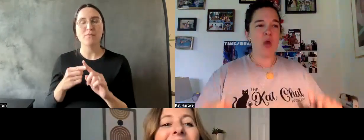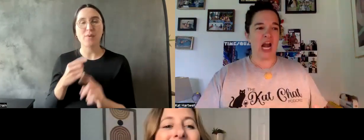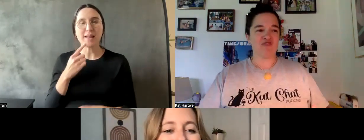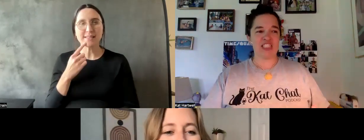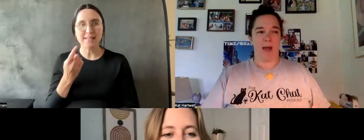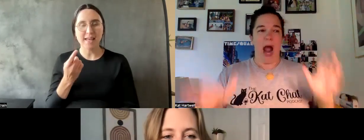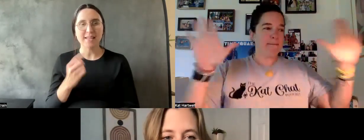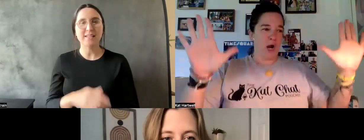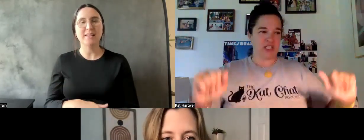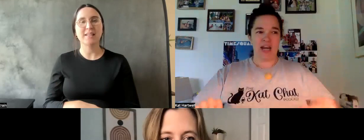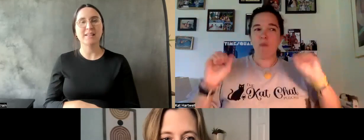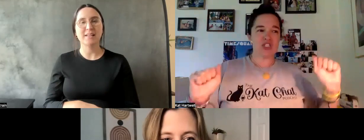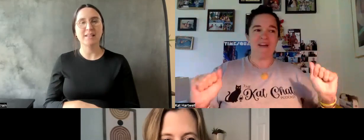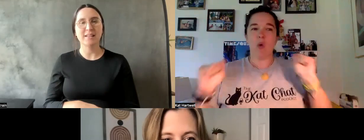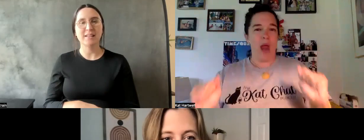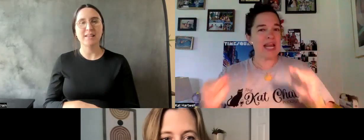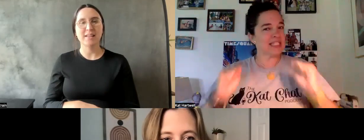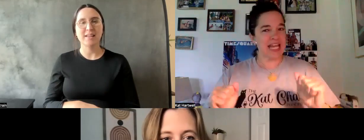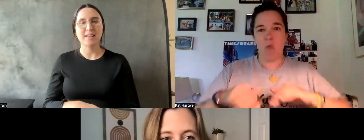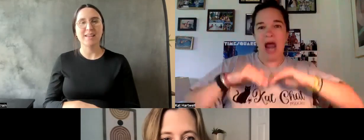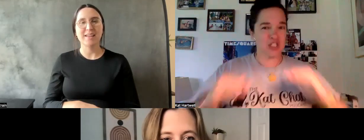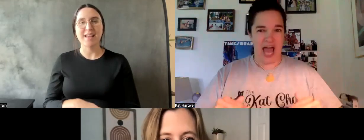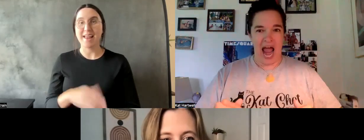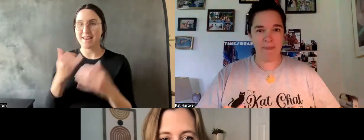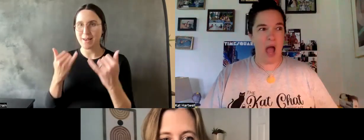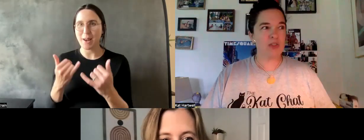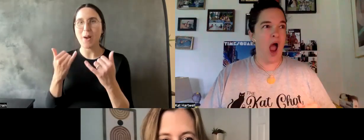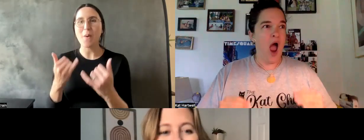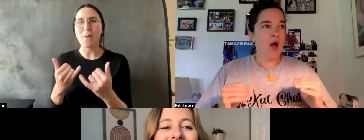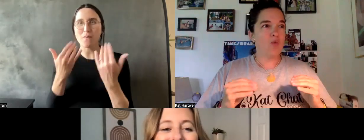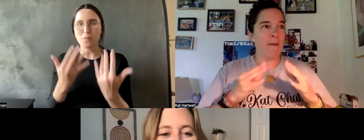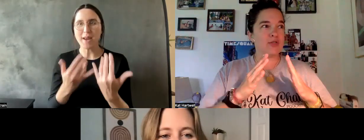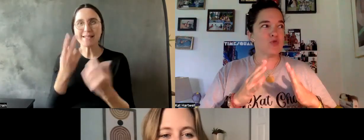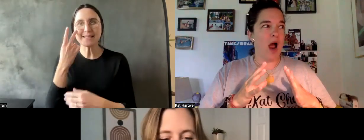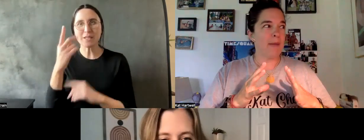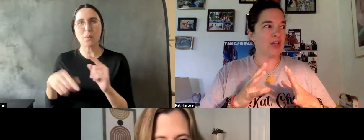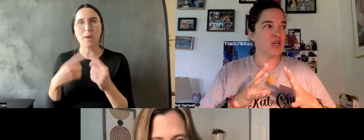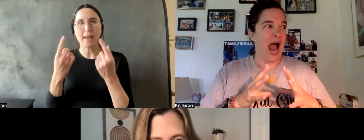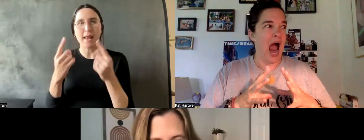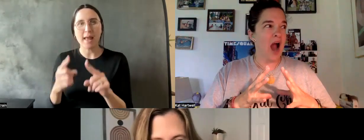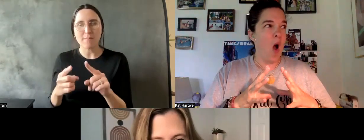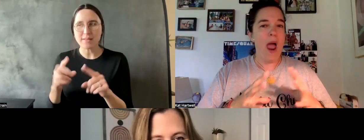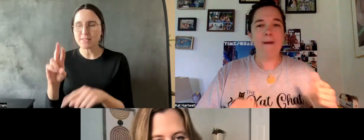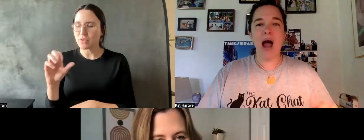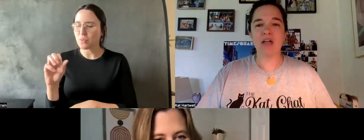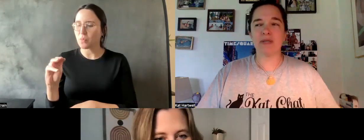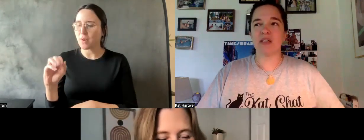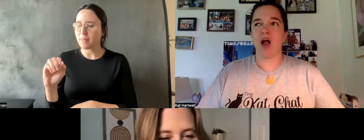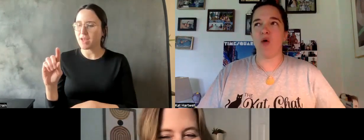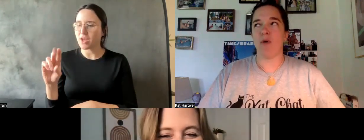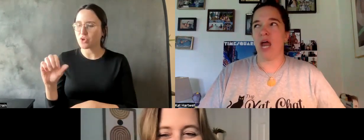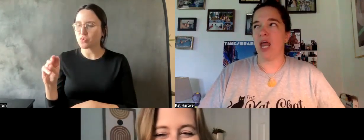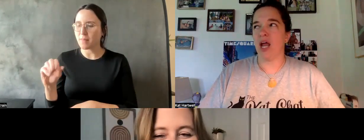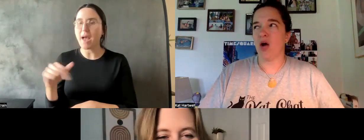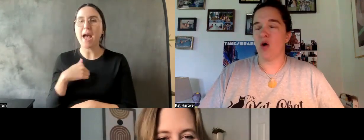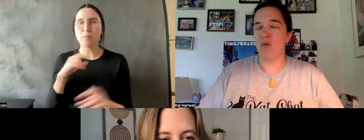the first weekend of this summer, I booked her. Now we should have to wait and see when's gonna happen. I was like, drama in Chicago. My husband like,